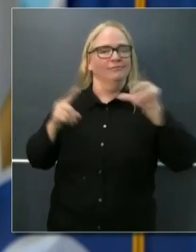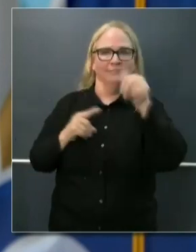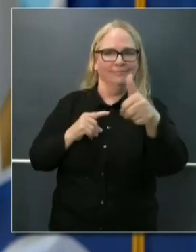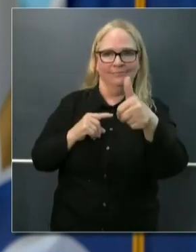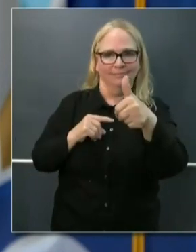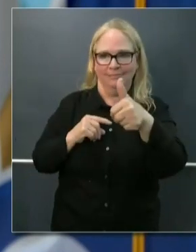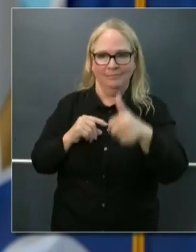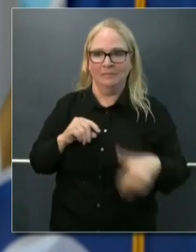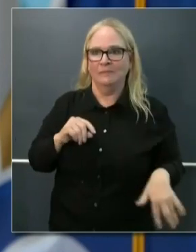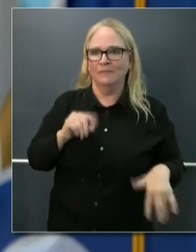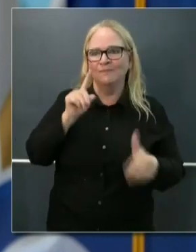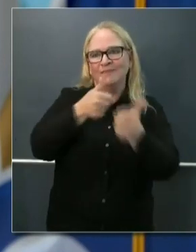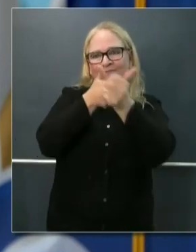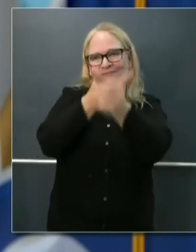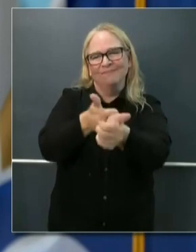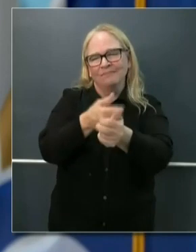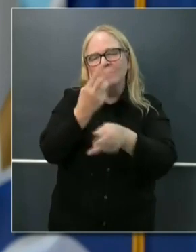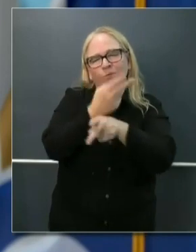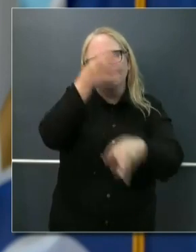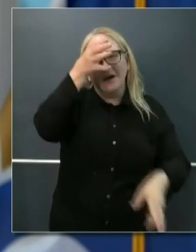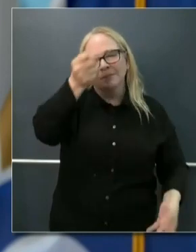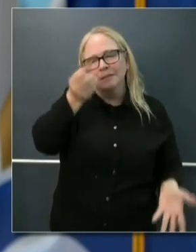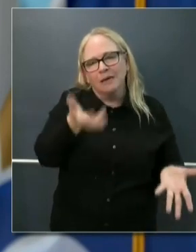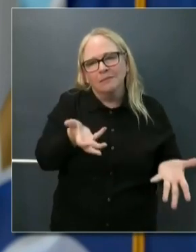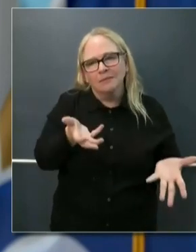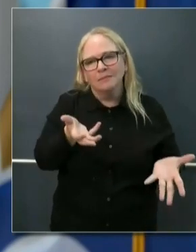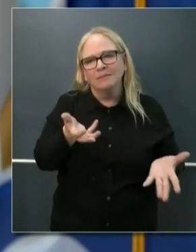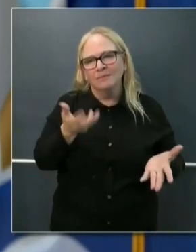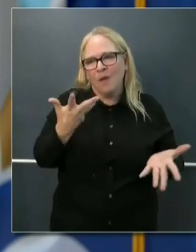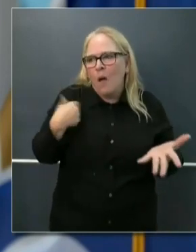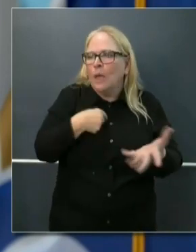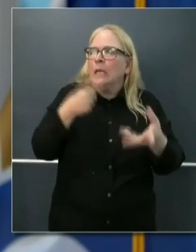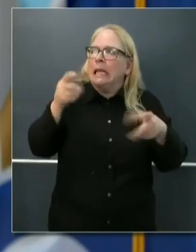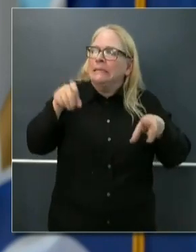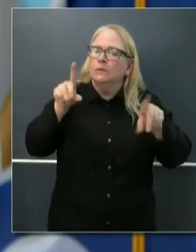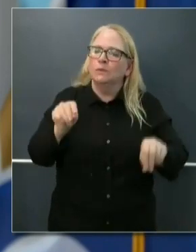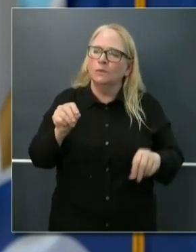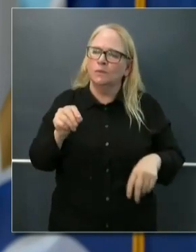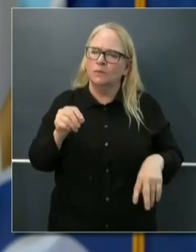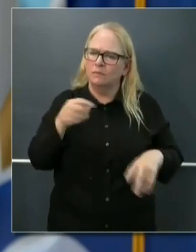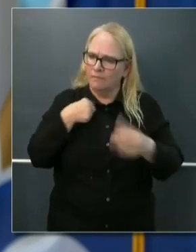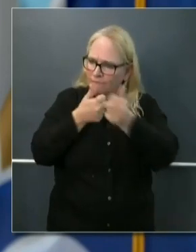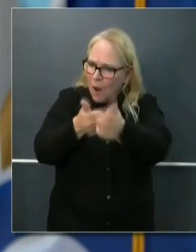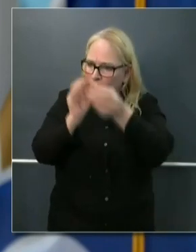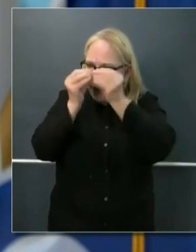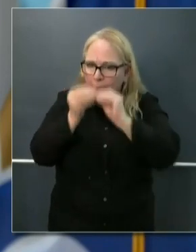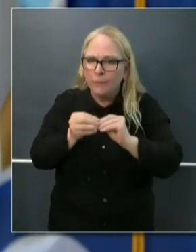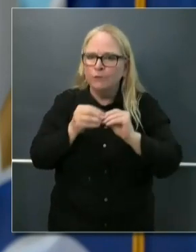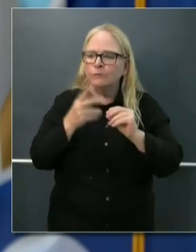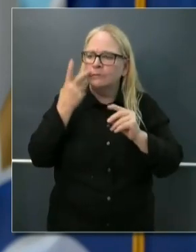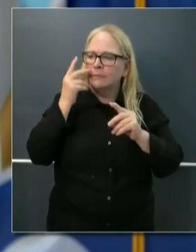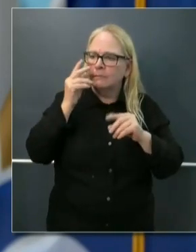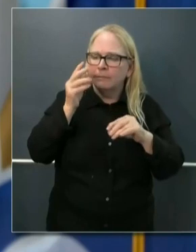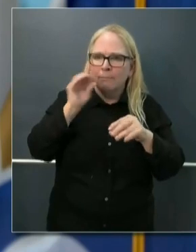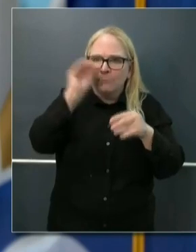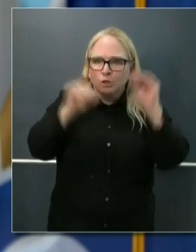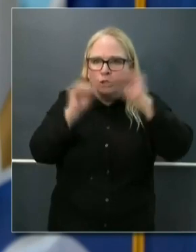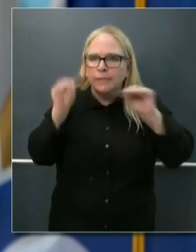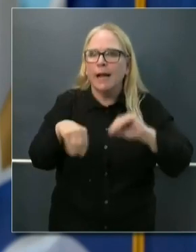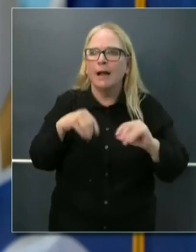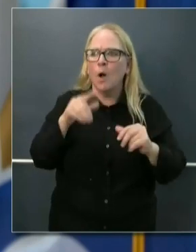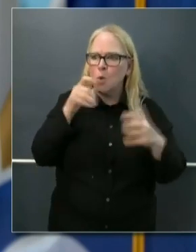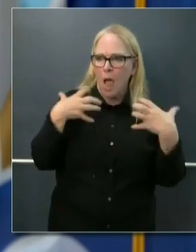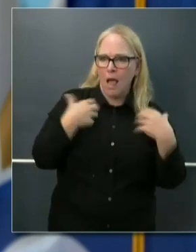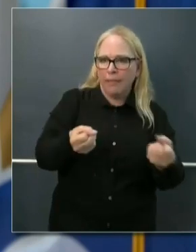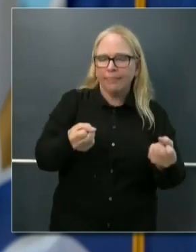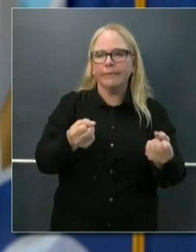sense, and that is a big part of what we're doing. Yes, data, yes, health focus, but also